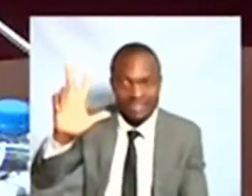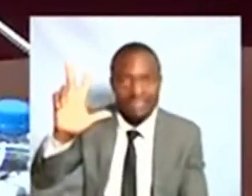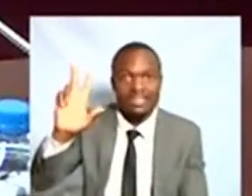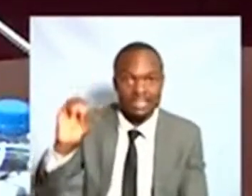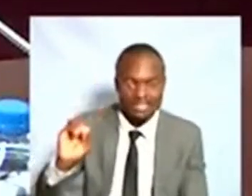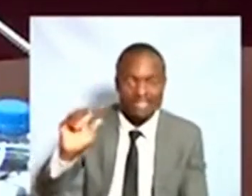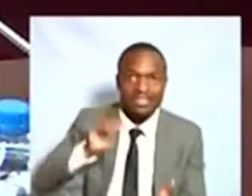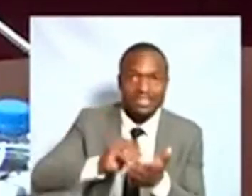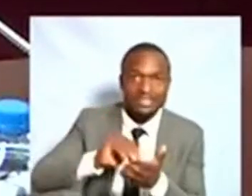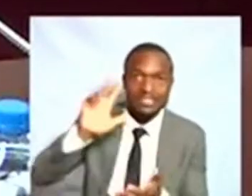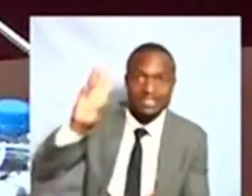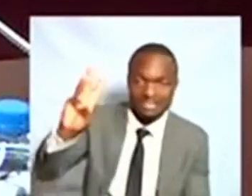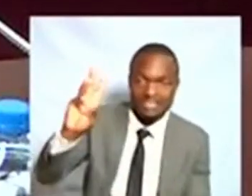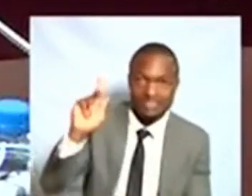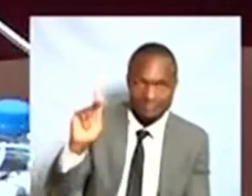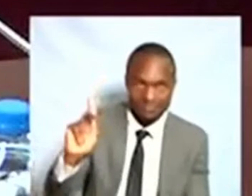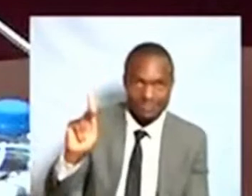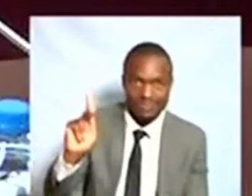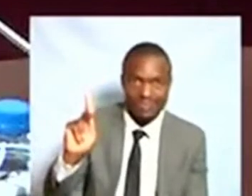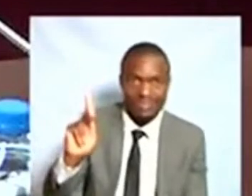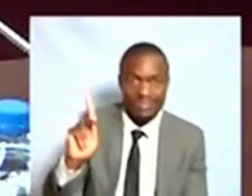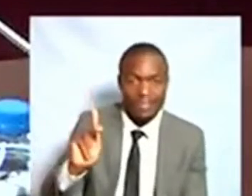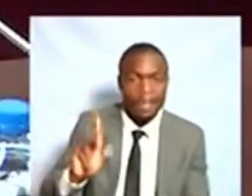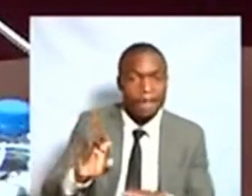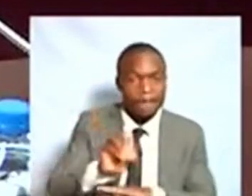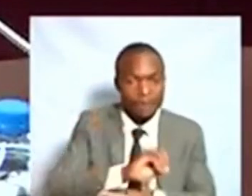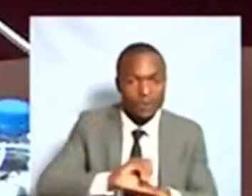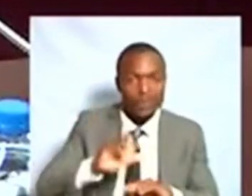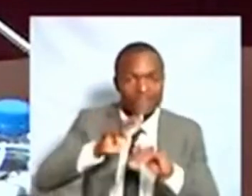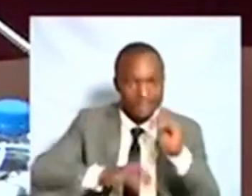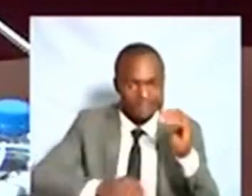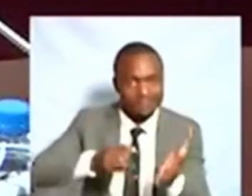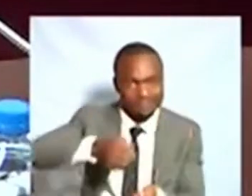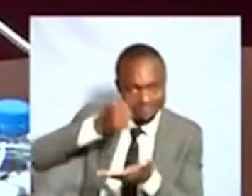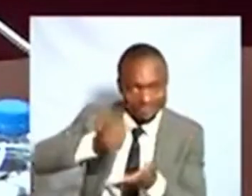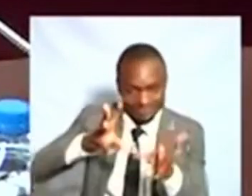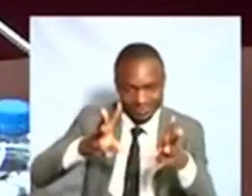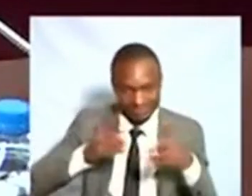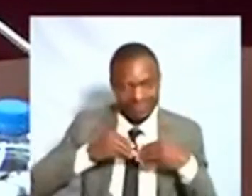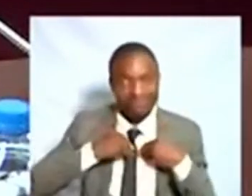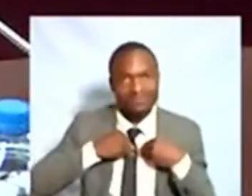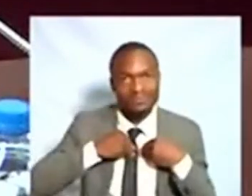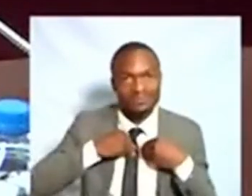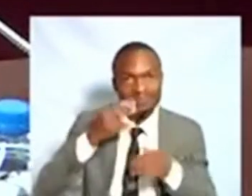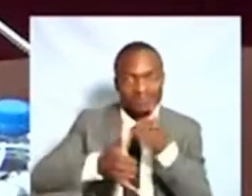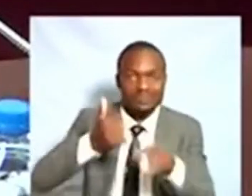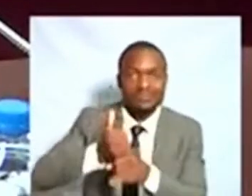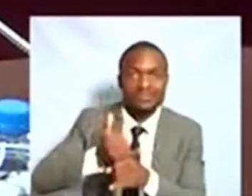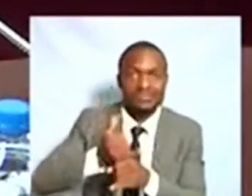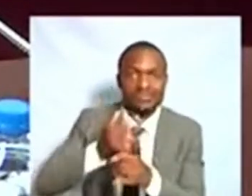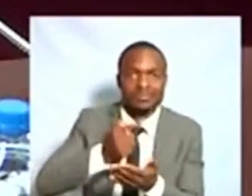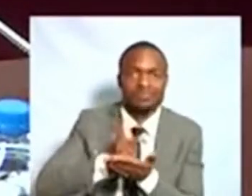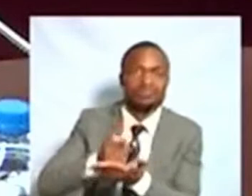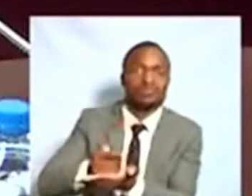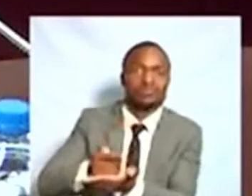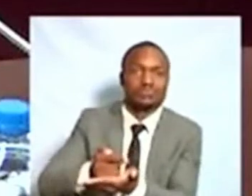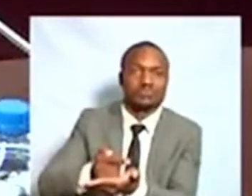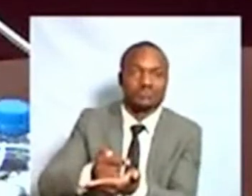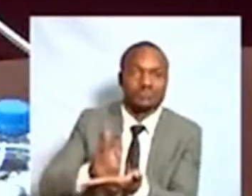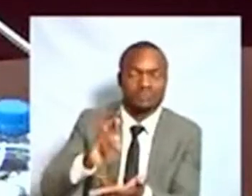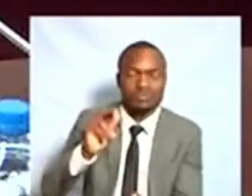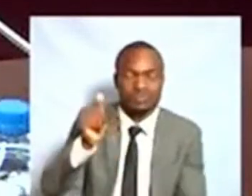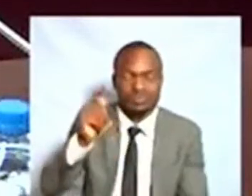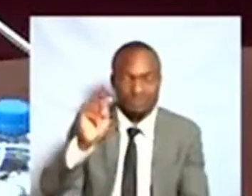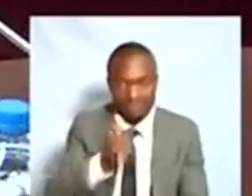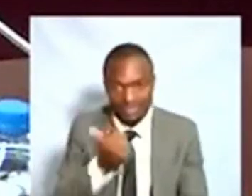130,006 kwacha, more than was budgeted, was received in the year as grant in lieu of rates. Other